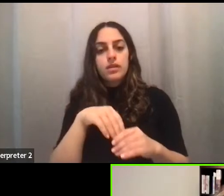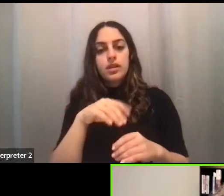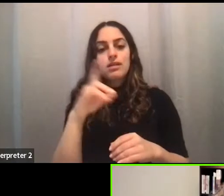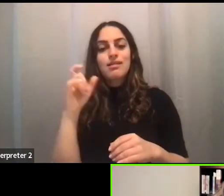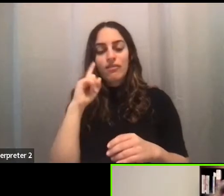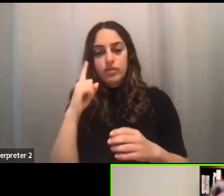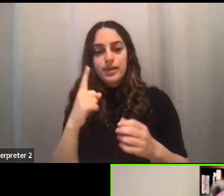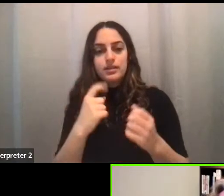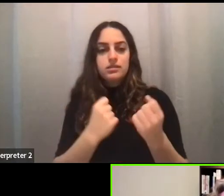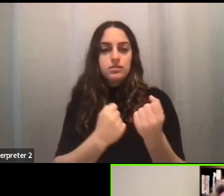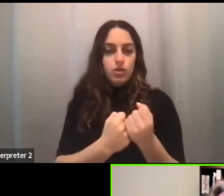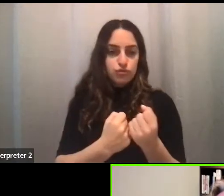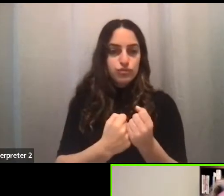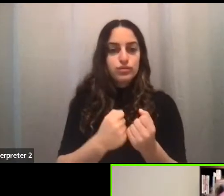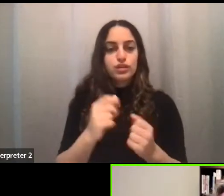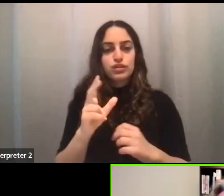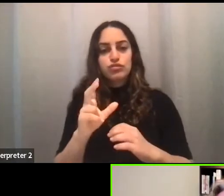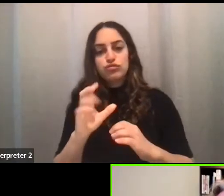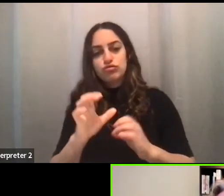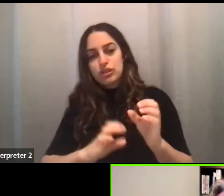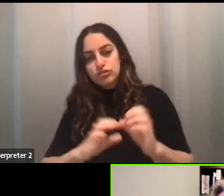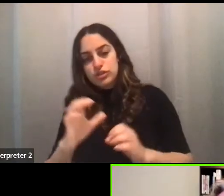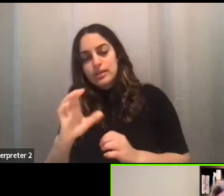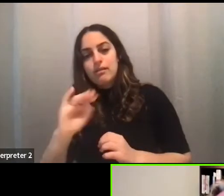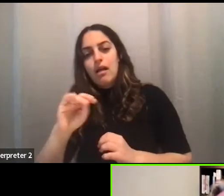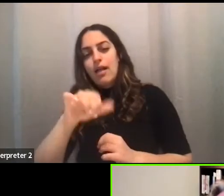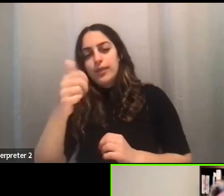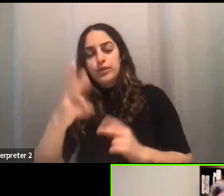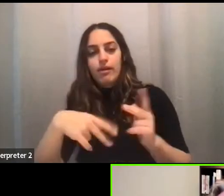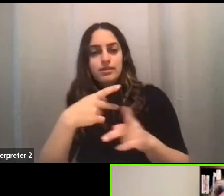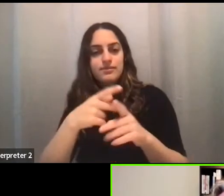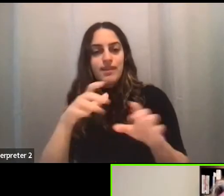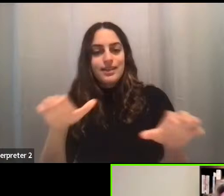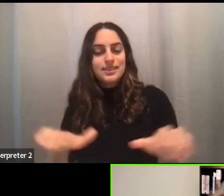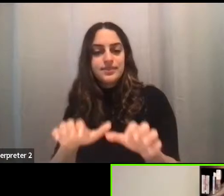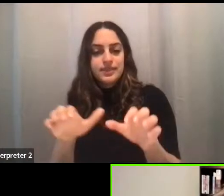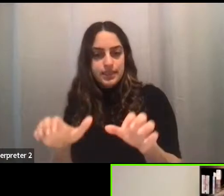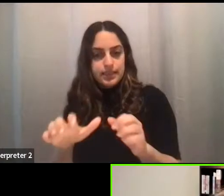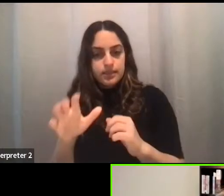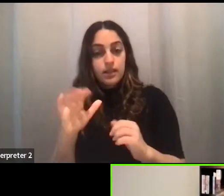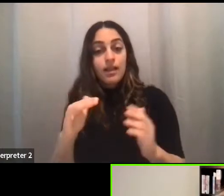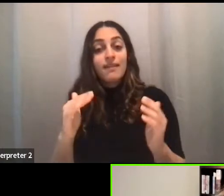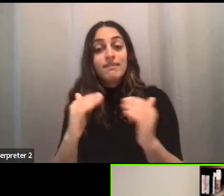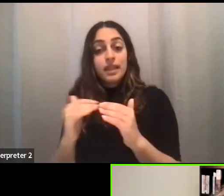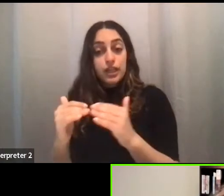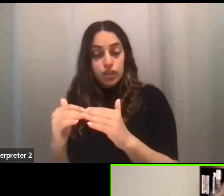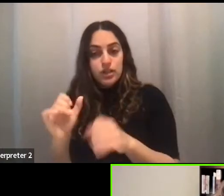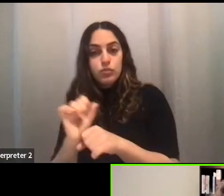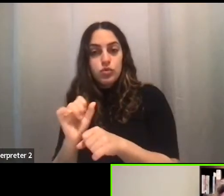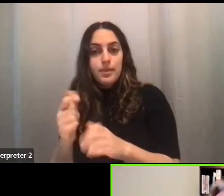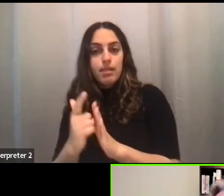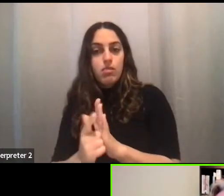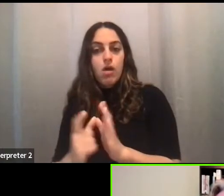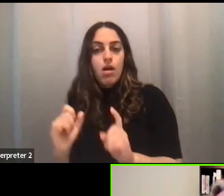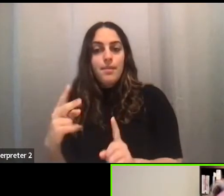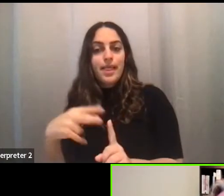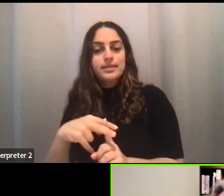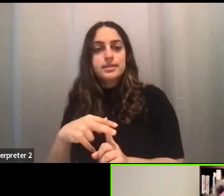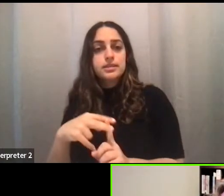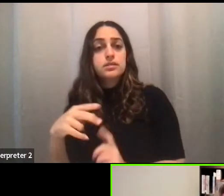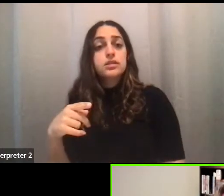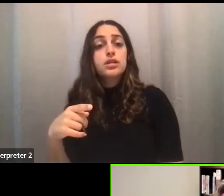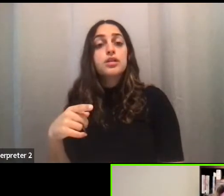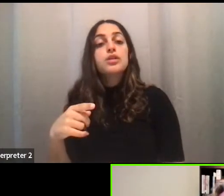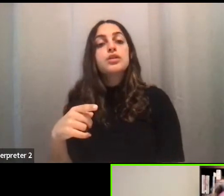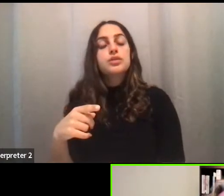construction and other kinds of activities that fair employment law would apply and so this was